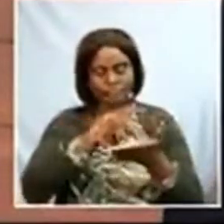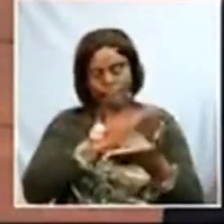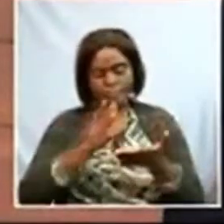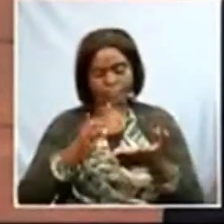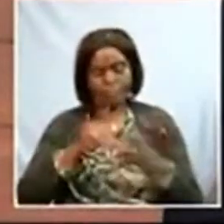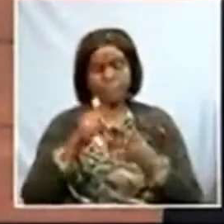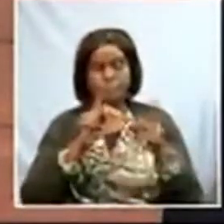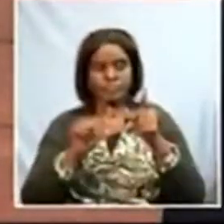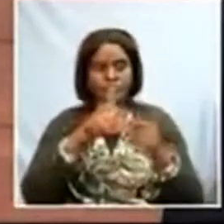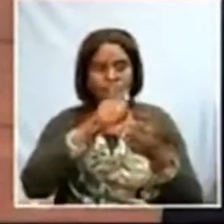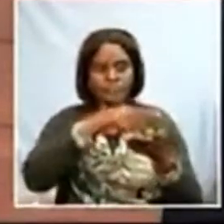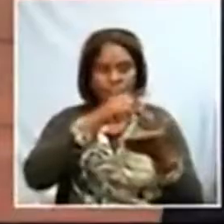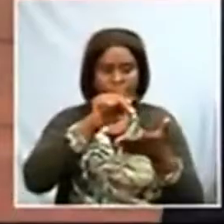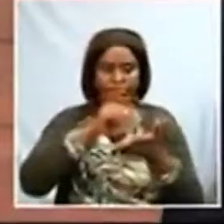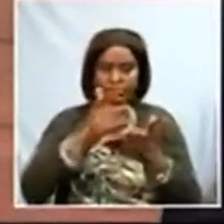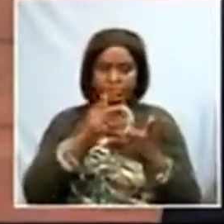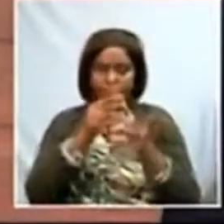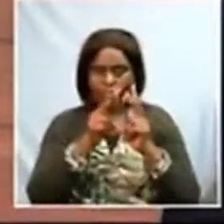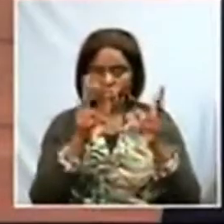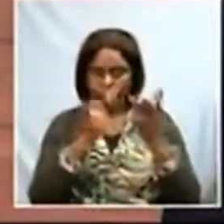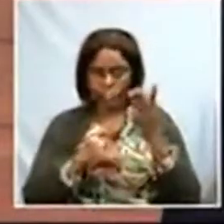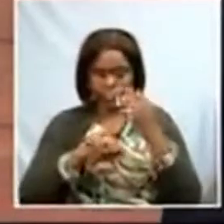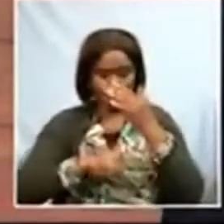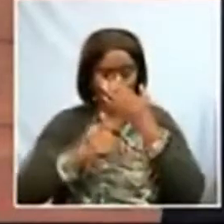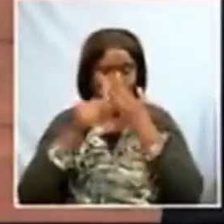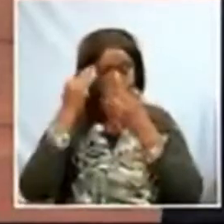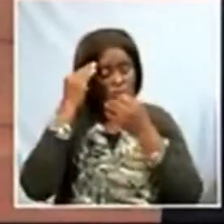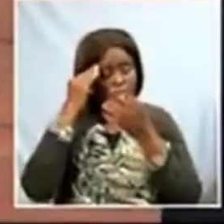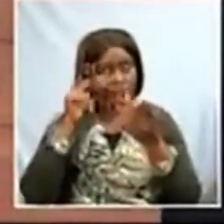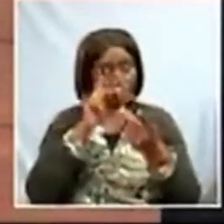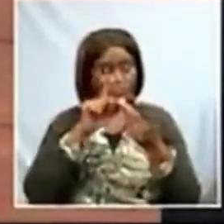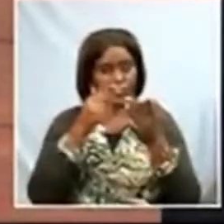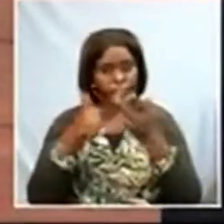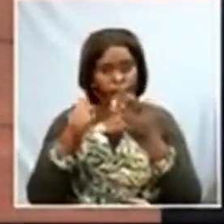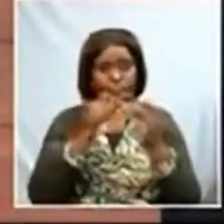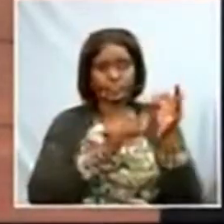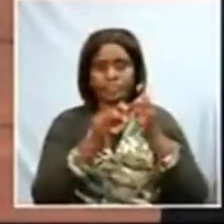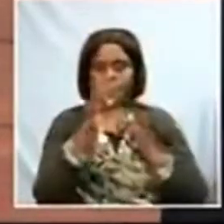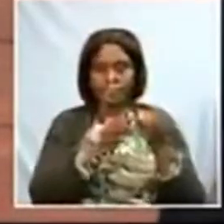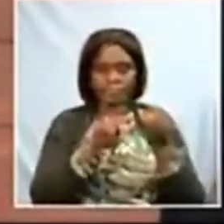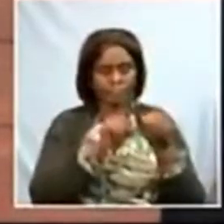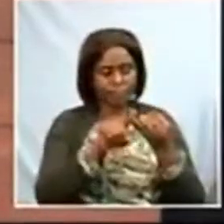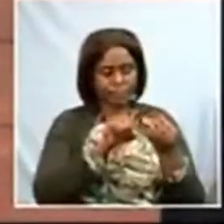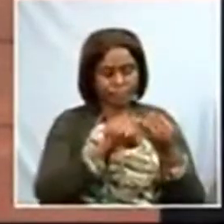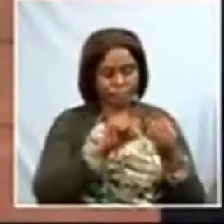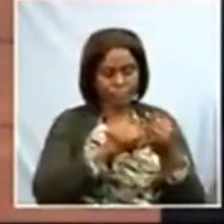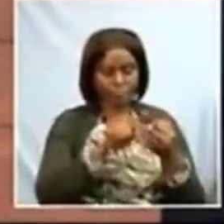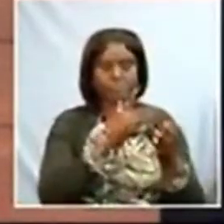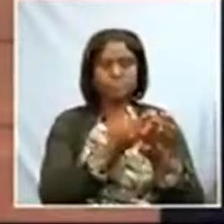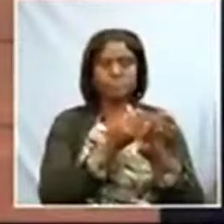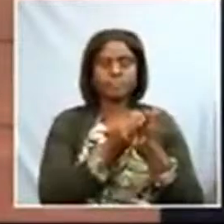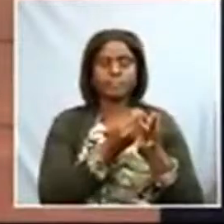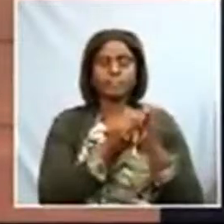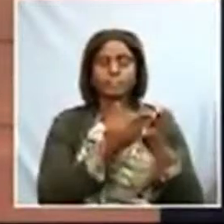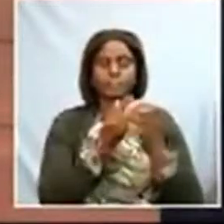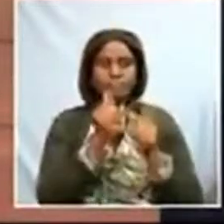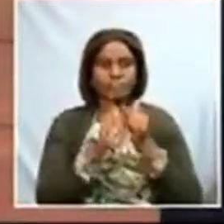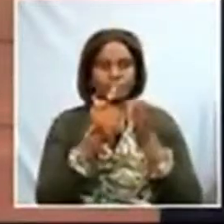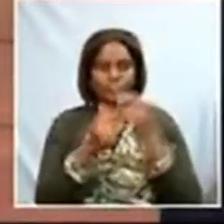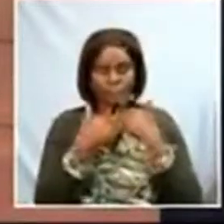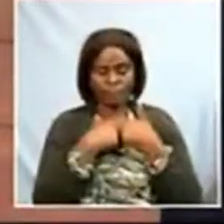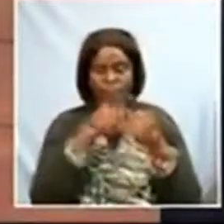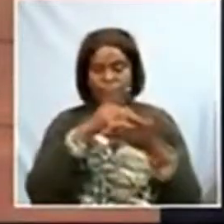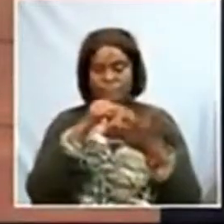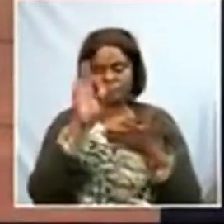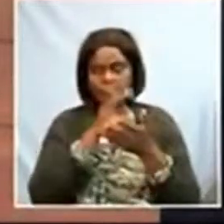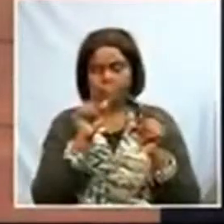the people are paying, so that we know exactly what they have actually tabulated, that this is the amount which has been